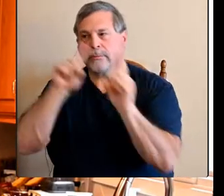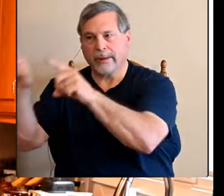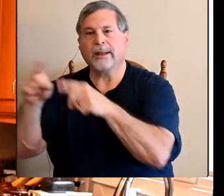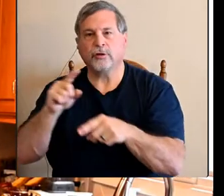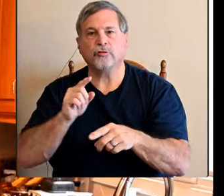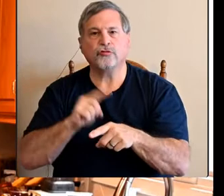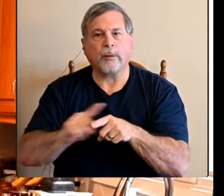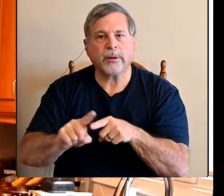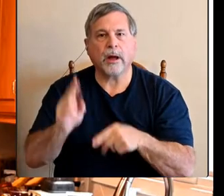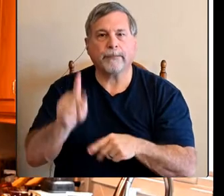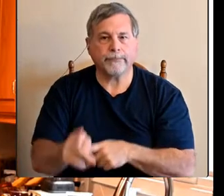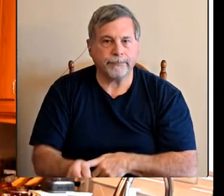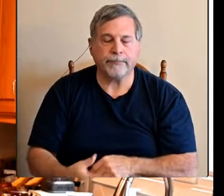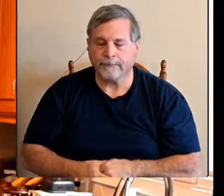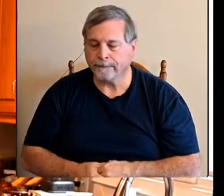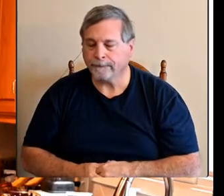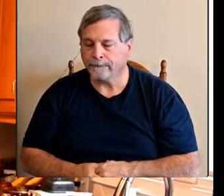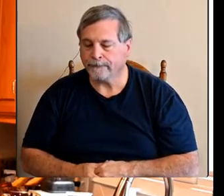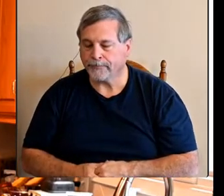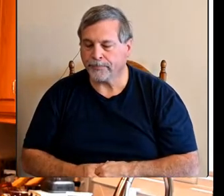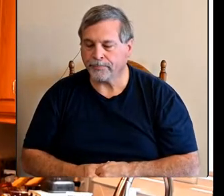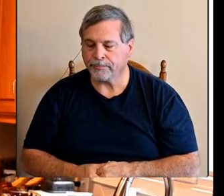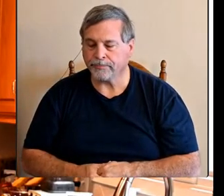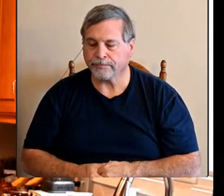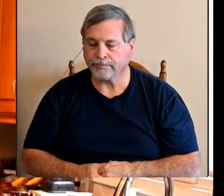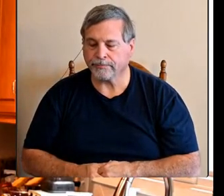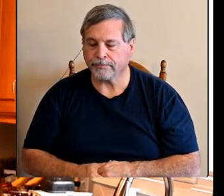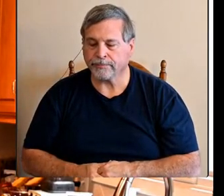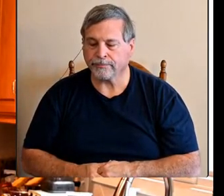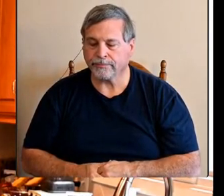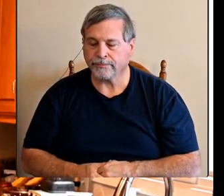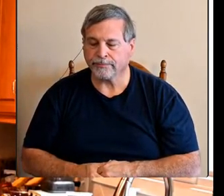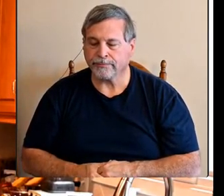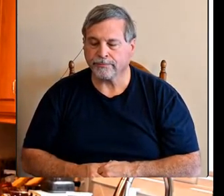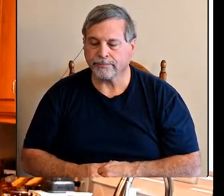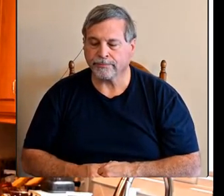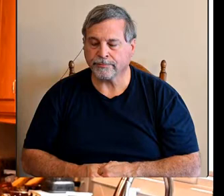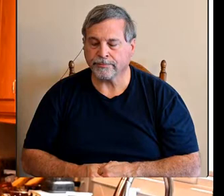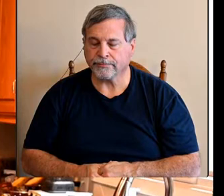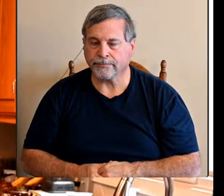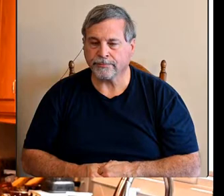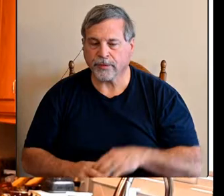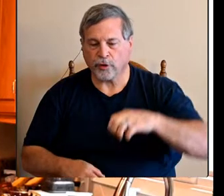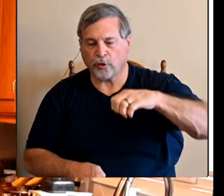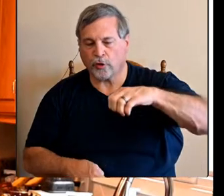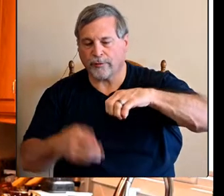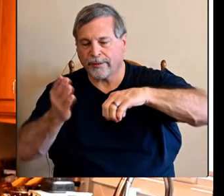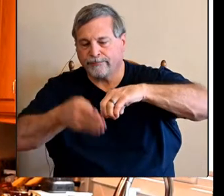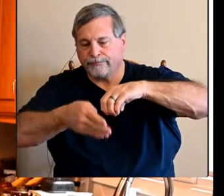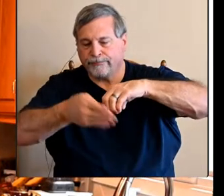okay curling your fingers in